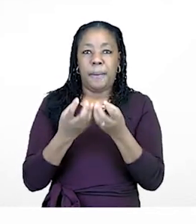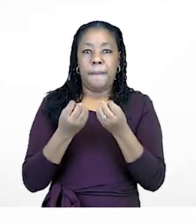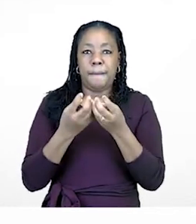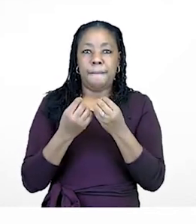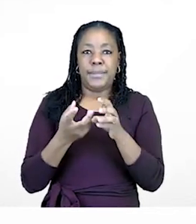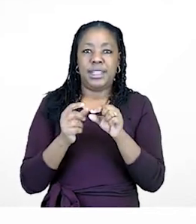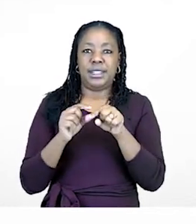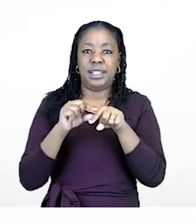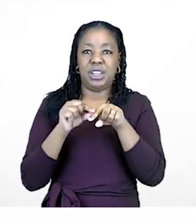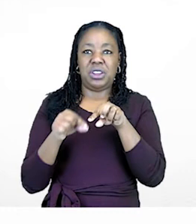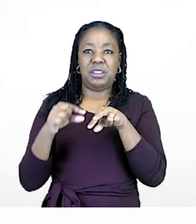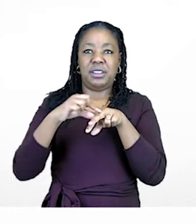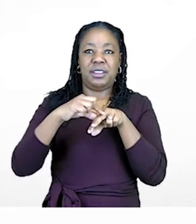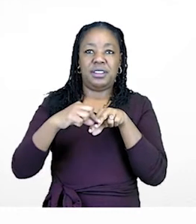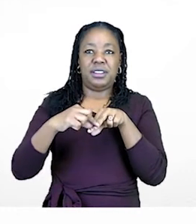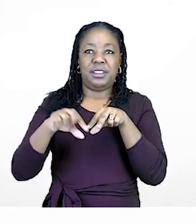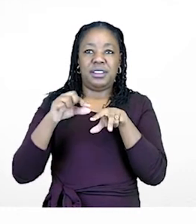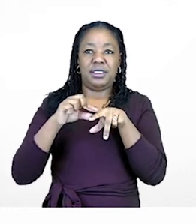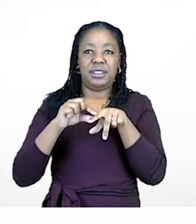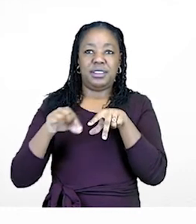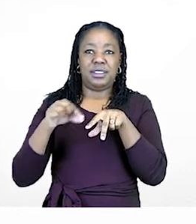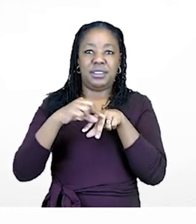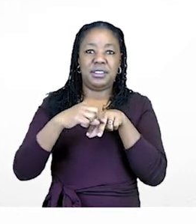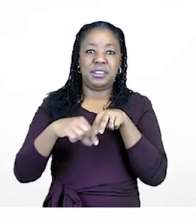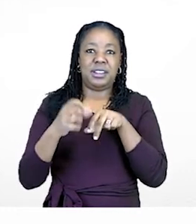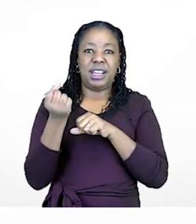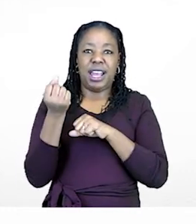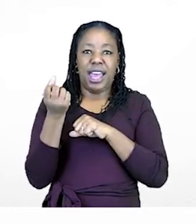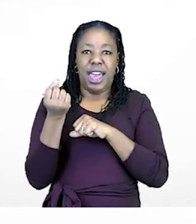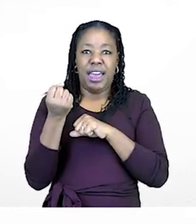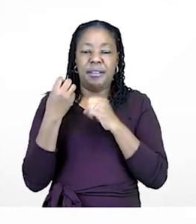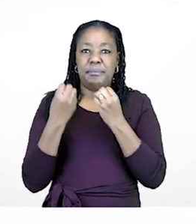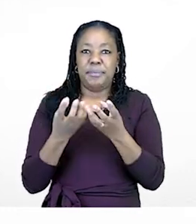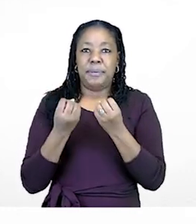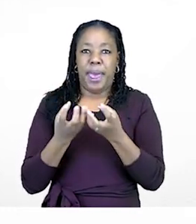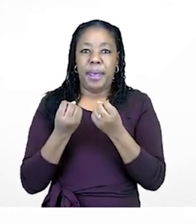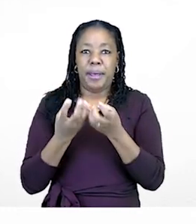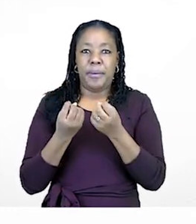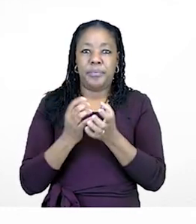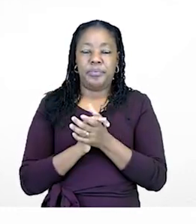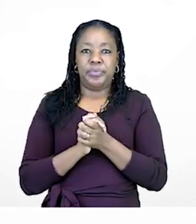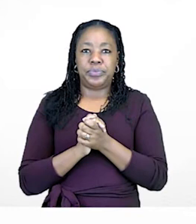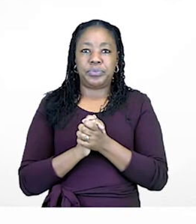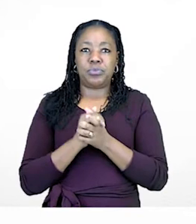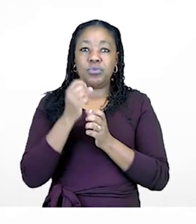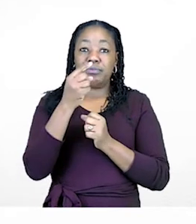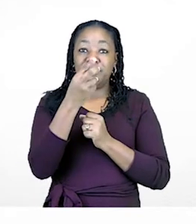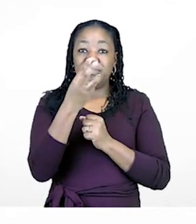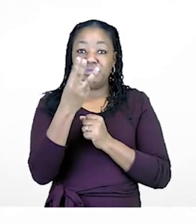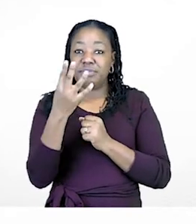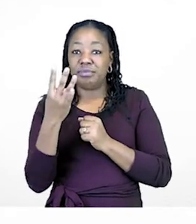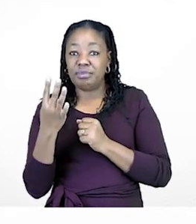your job to count the legs that you can see. I want you to take your finger and you're going to count